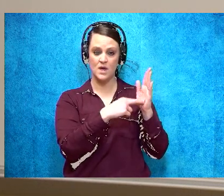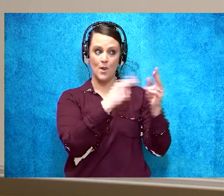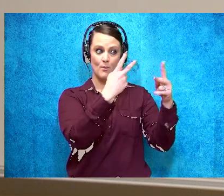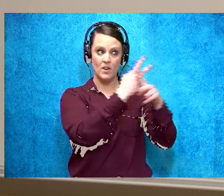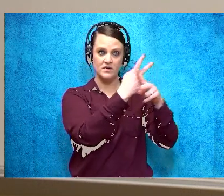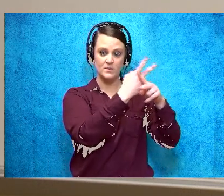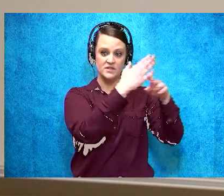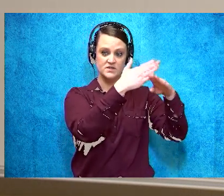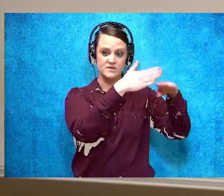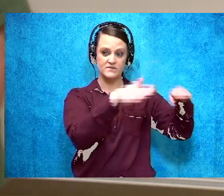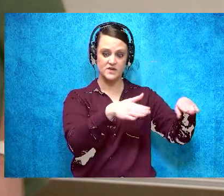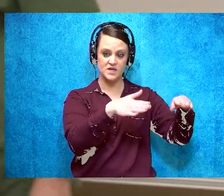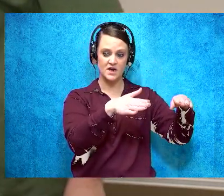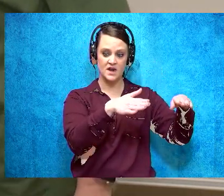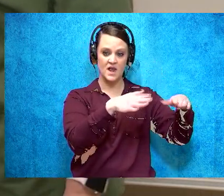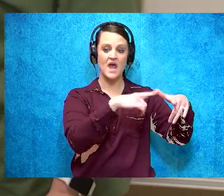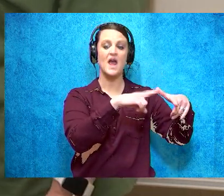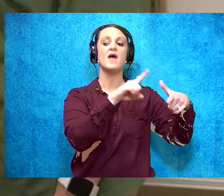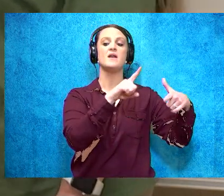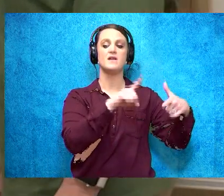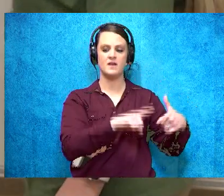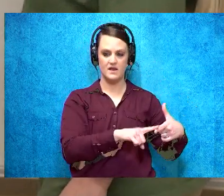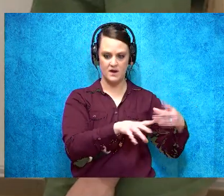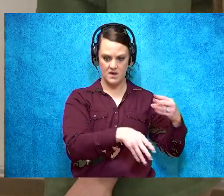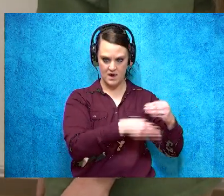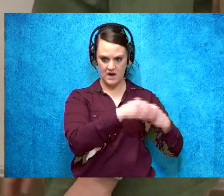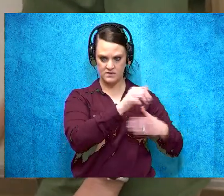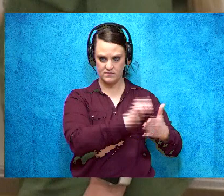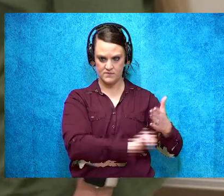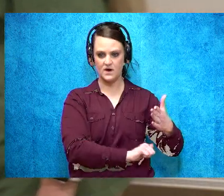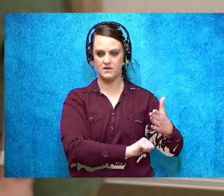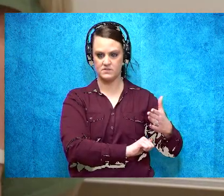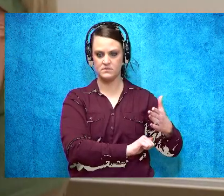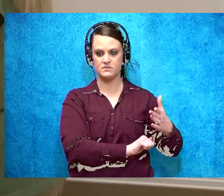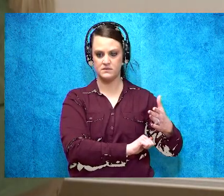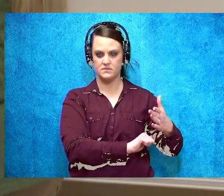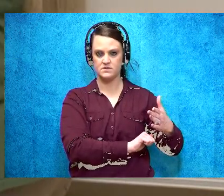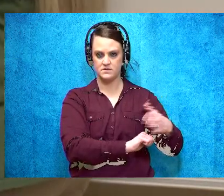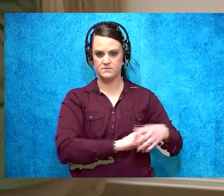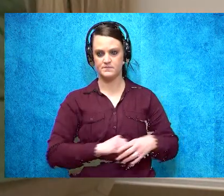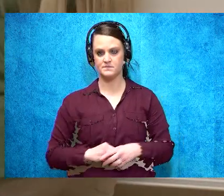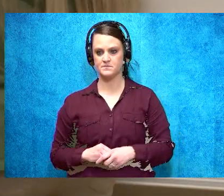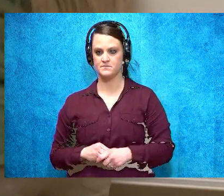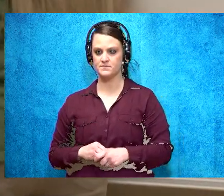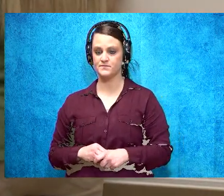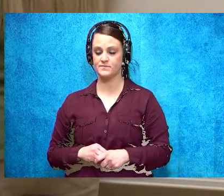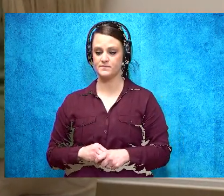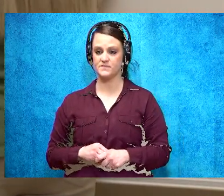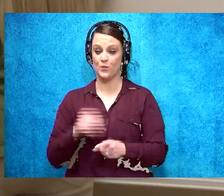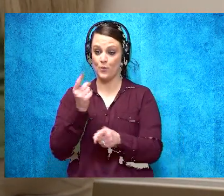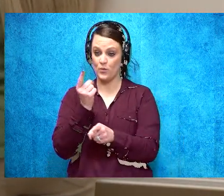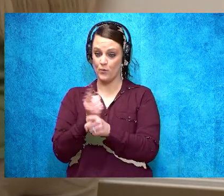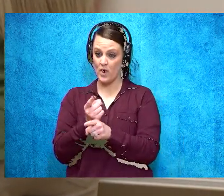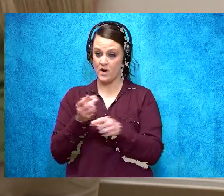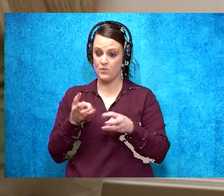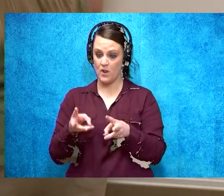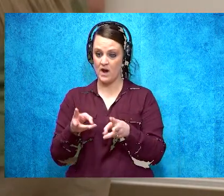and division always comes before adding and subtracting. So if they had done it correctly,